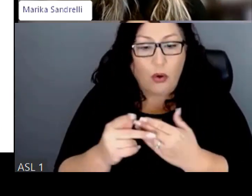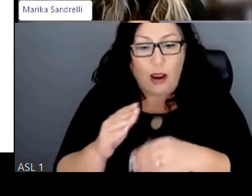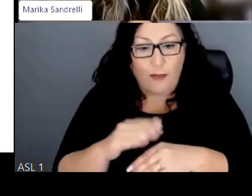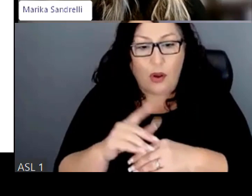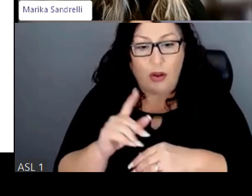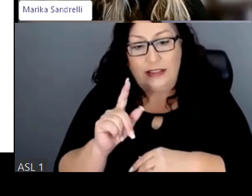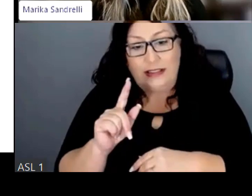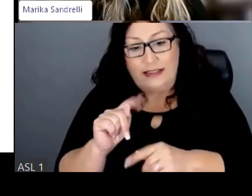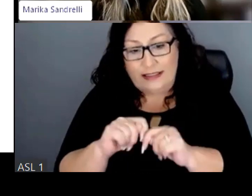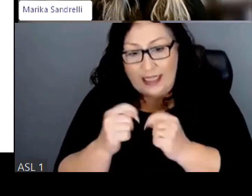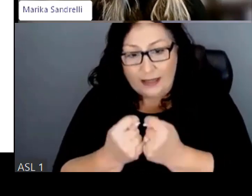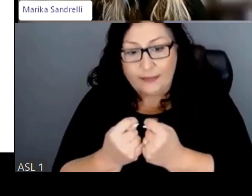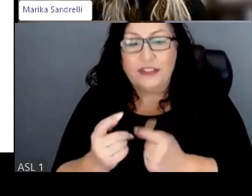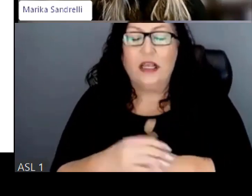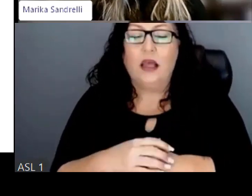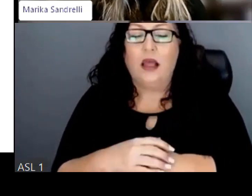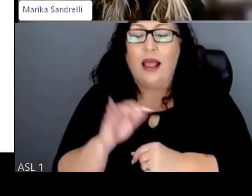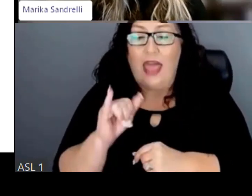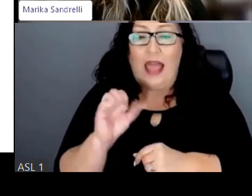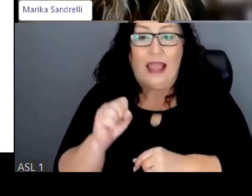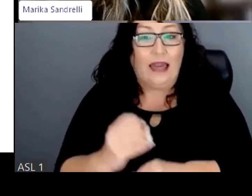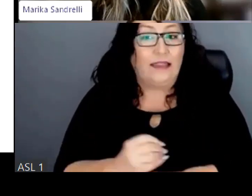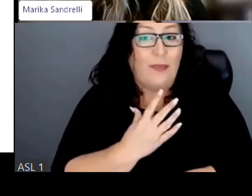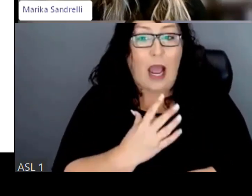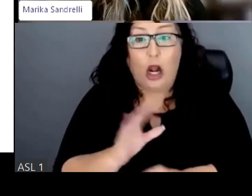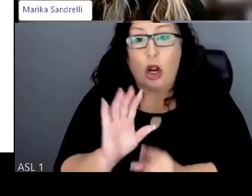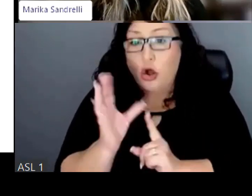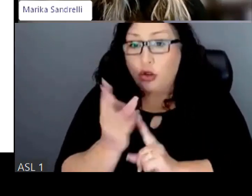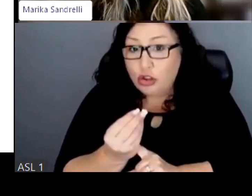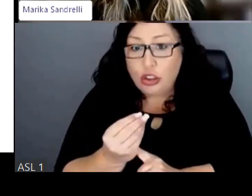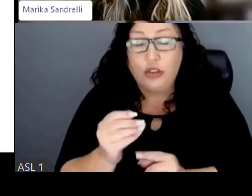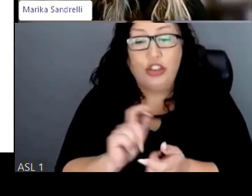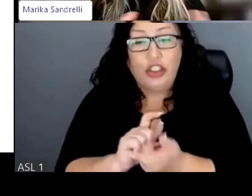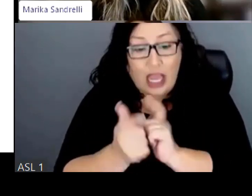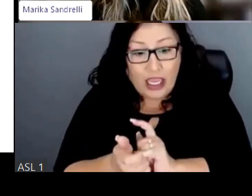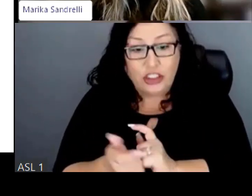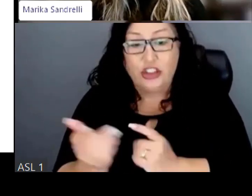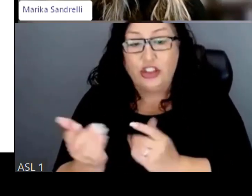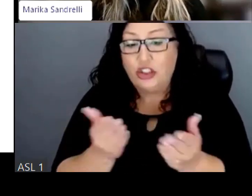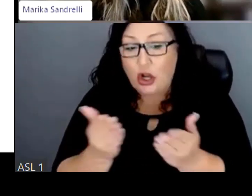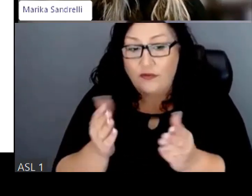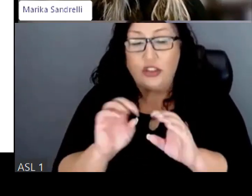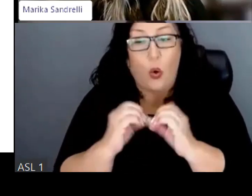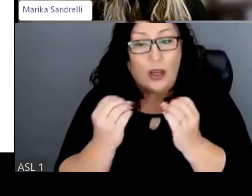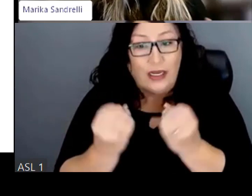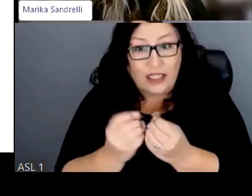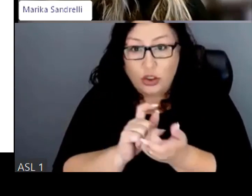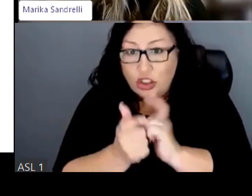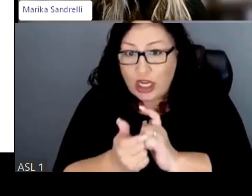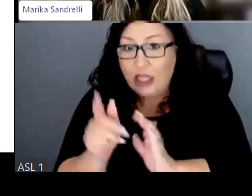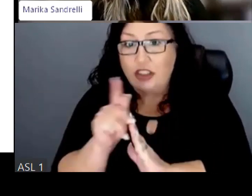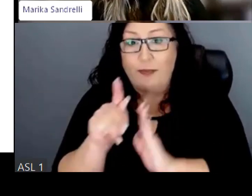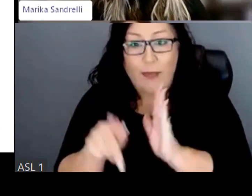across teams that can inspire culture change or service organizational change in policies and